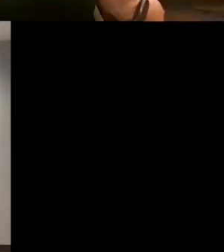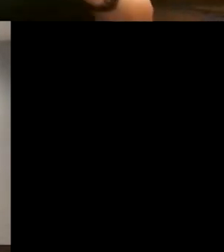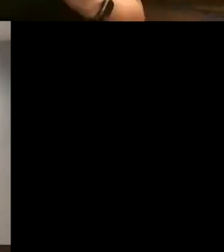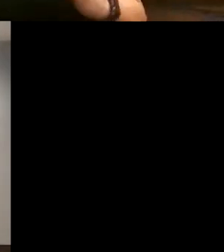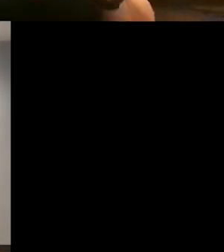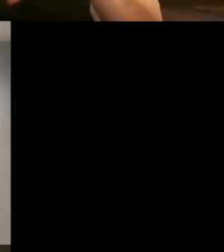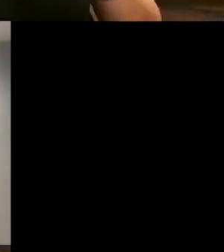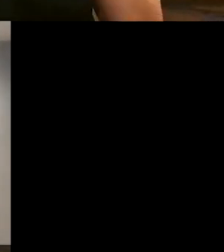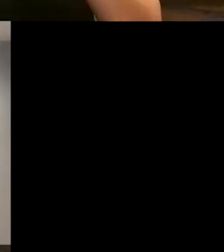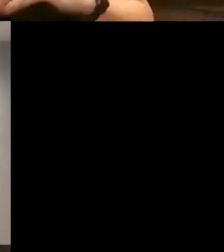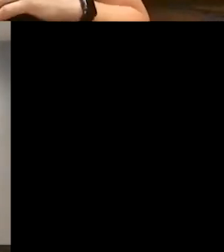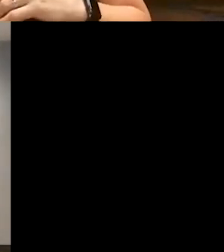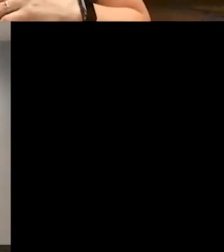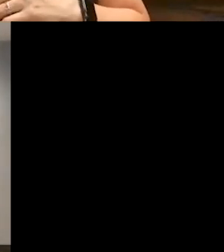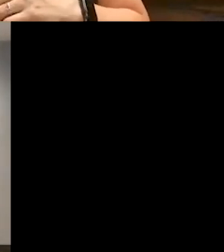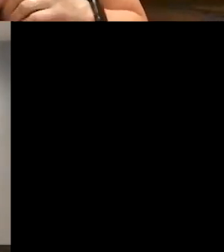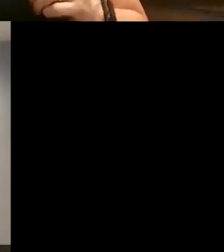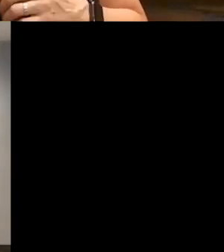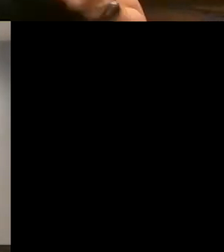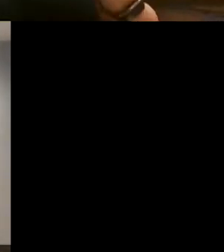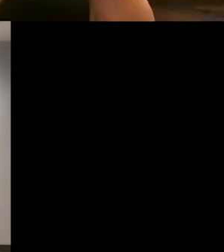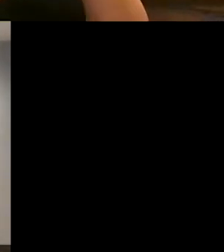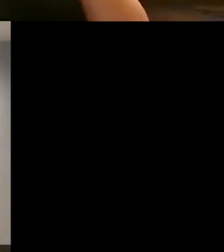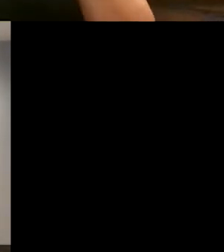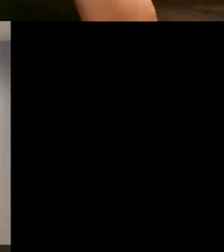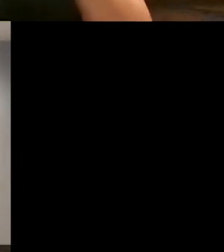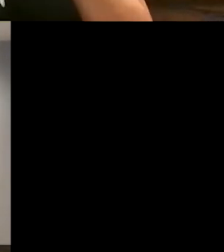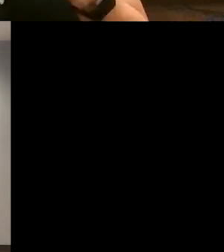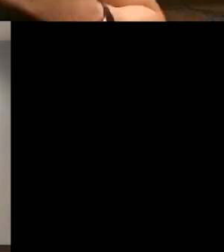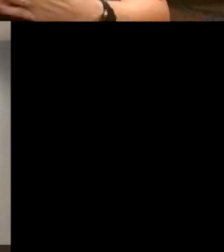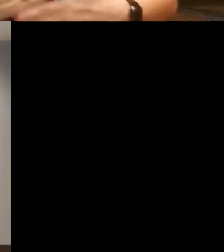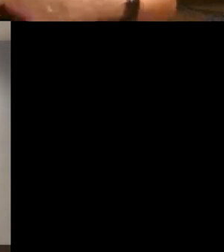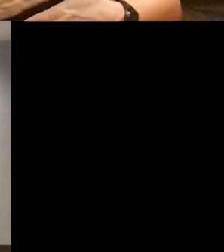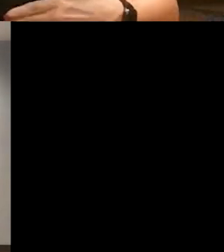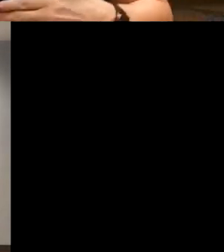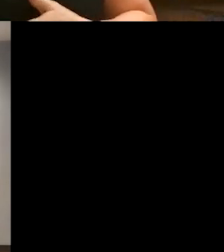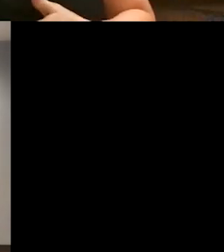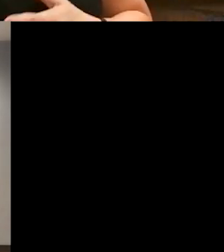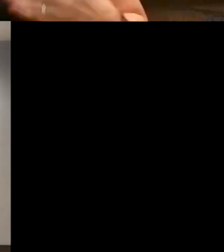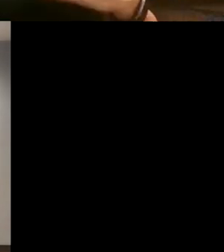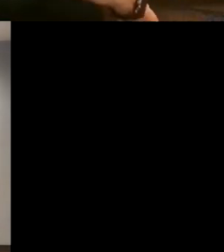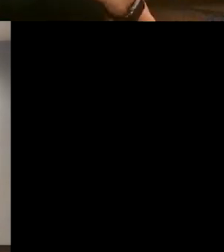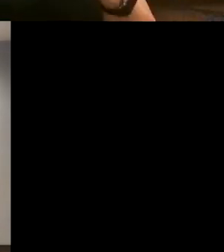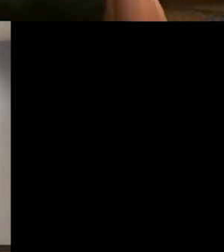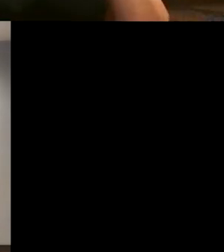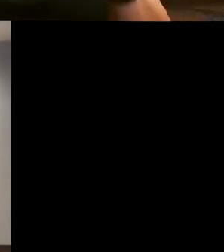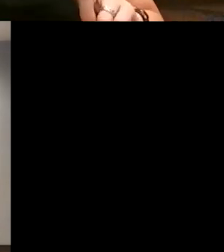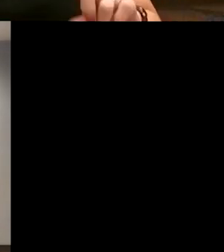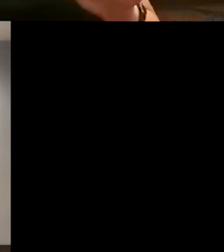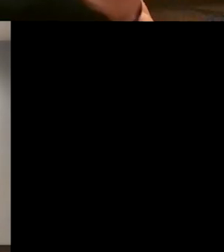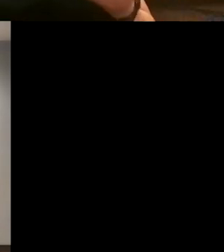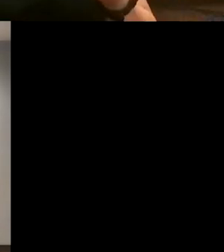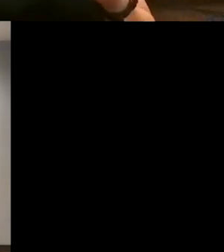you. But please know we have lots of kudos and appreciation for you and your talk, the points and the challenges,